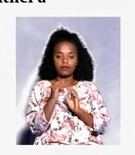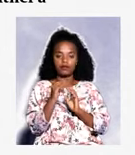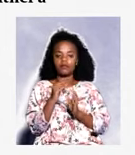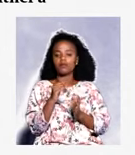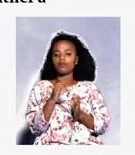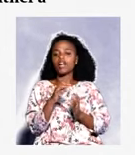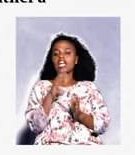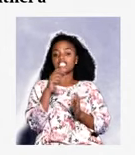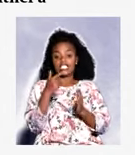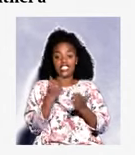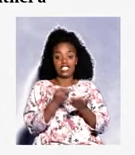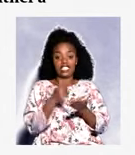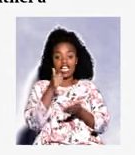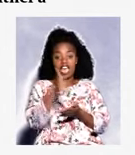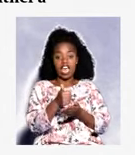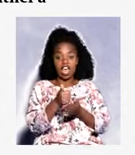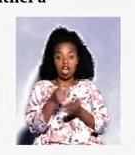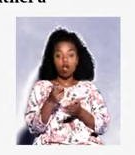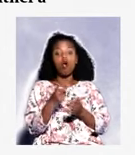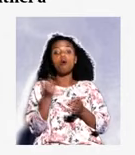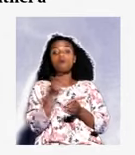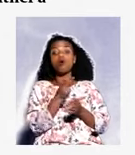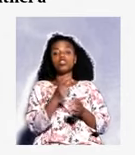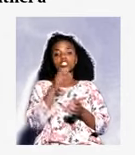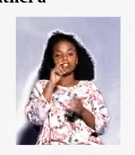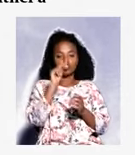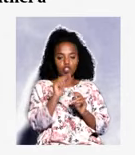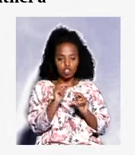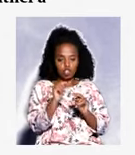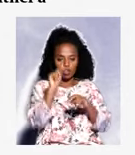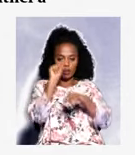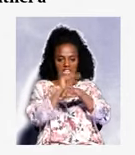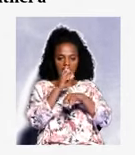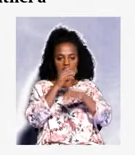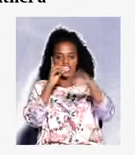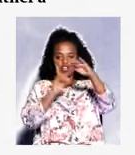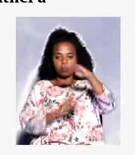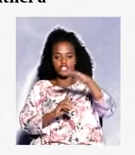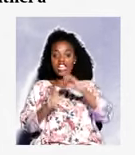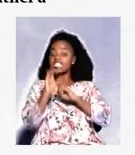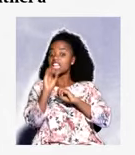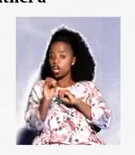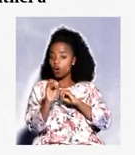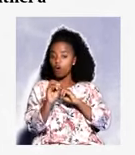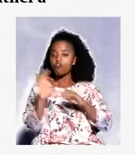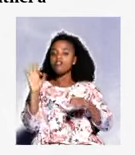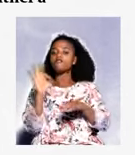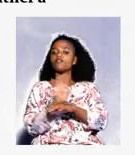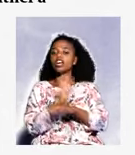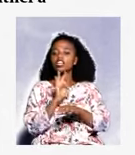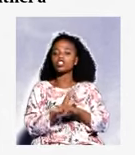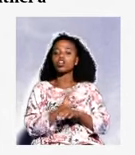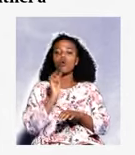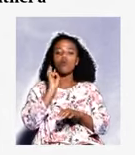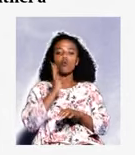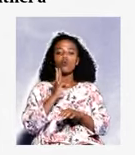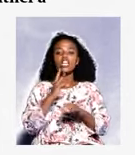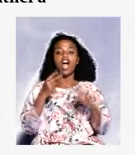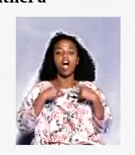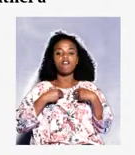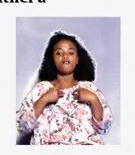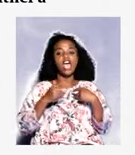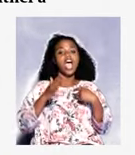this a makes both numerator and denominator 0, the function will have